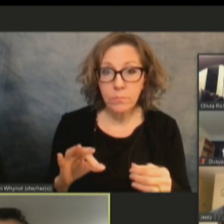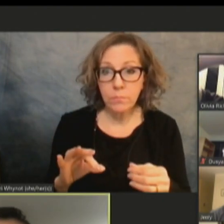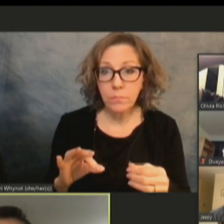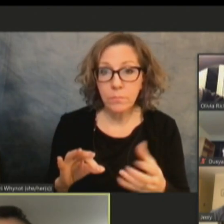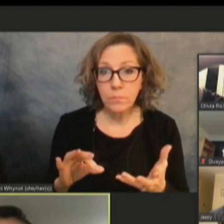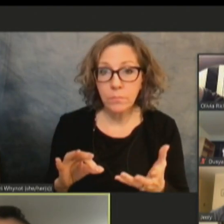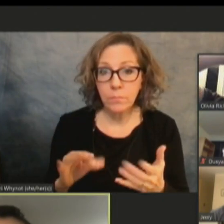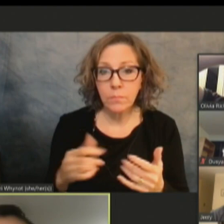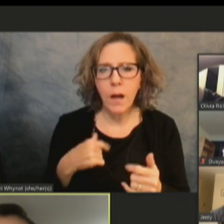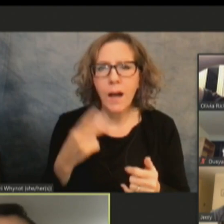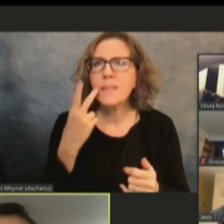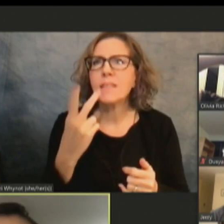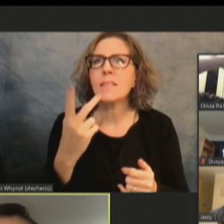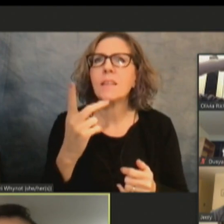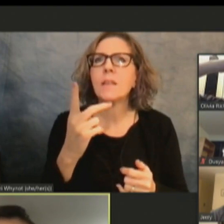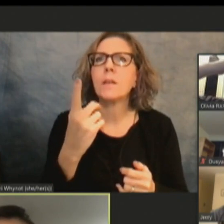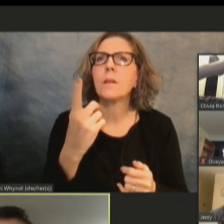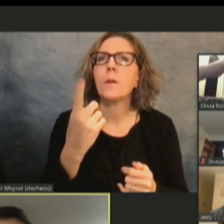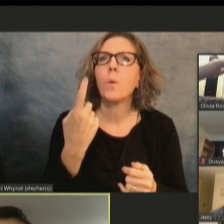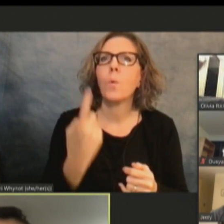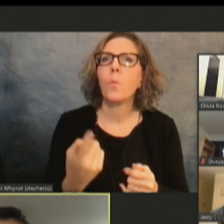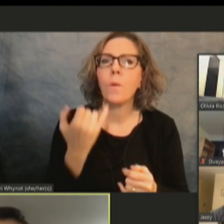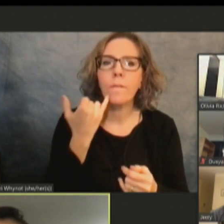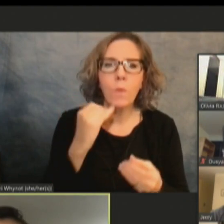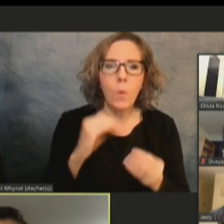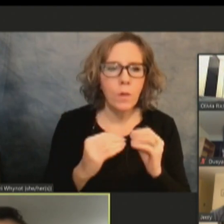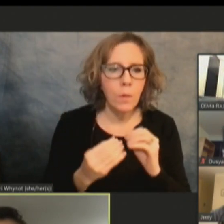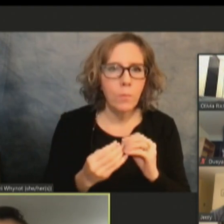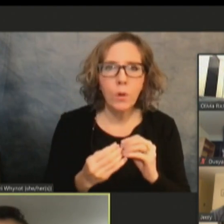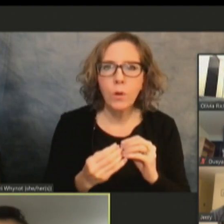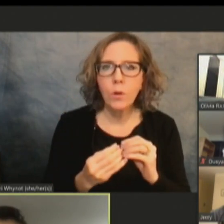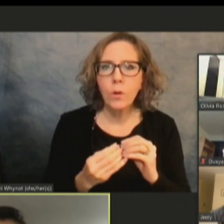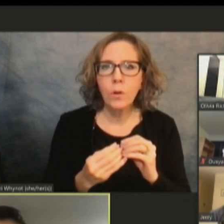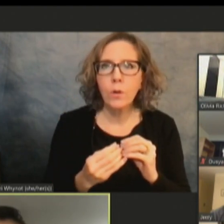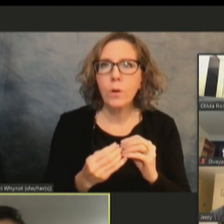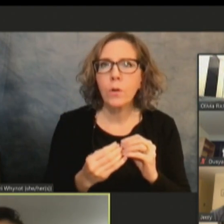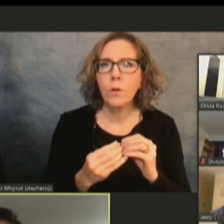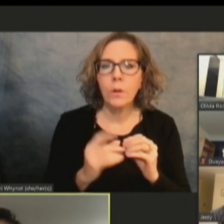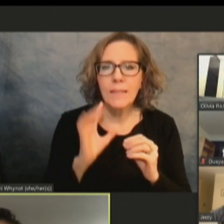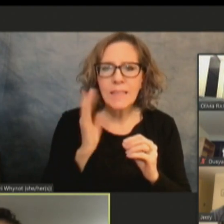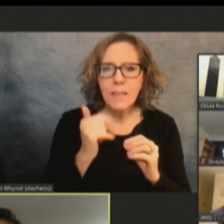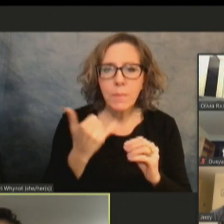I see one of the phone numbers has a hand raised. I don't know if that's a question.